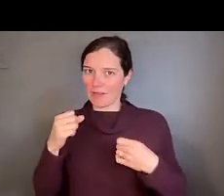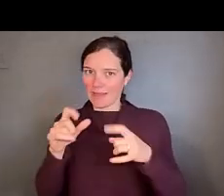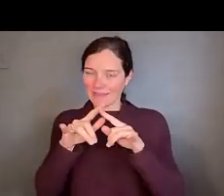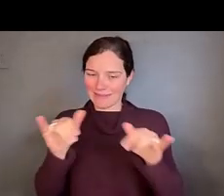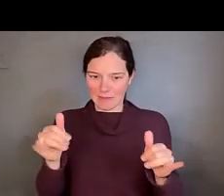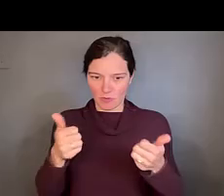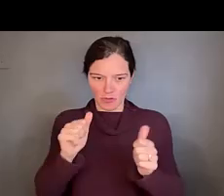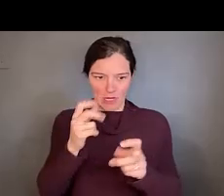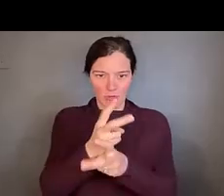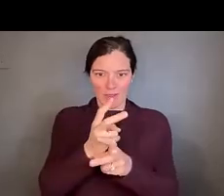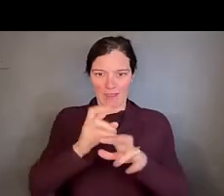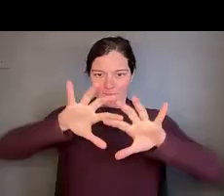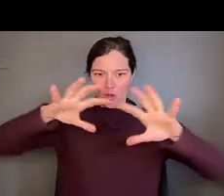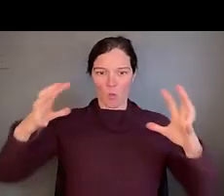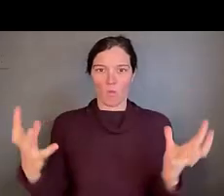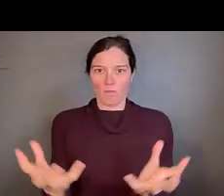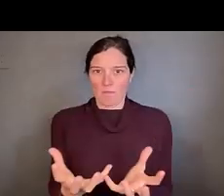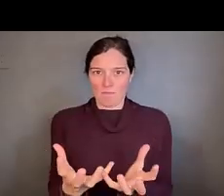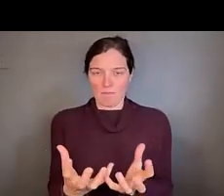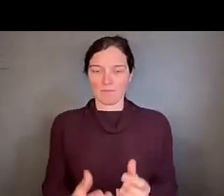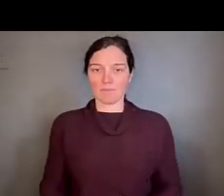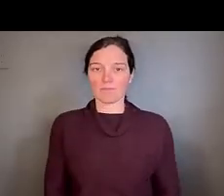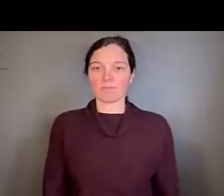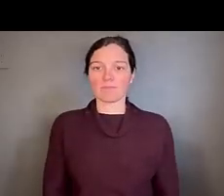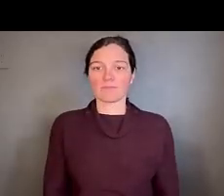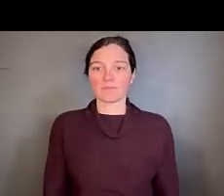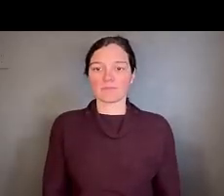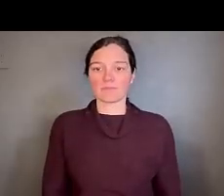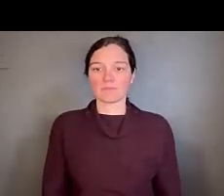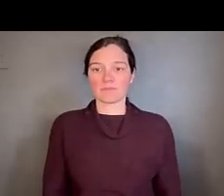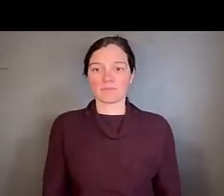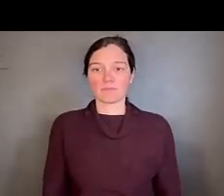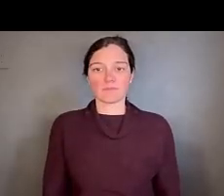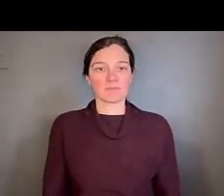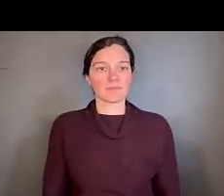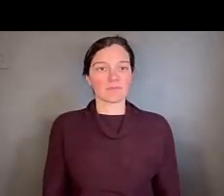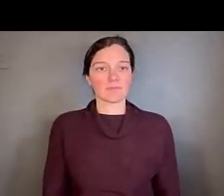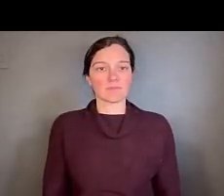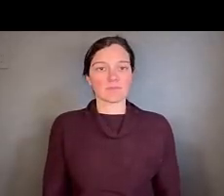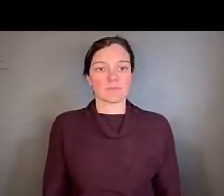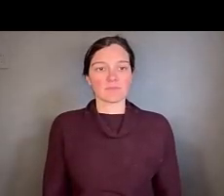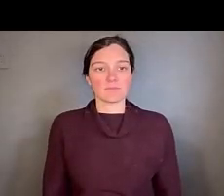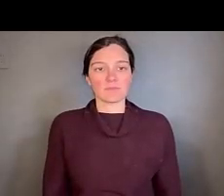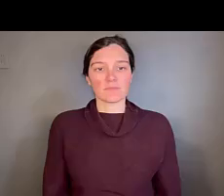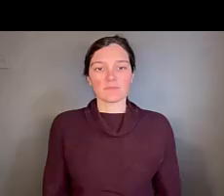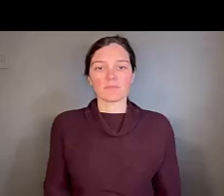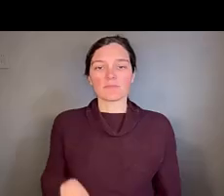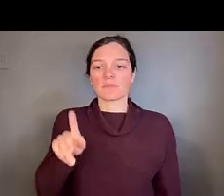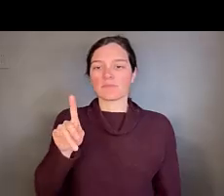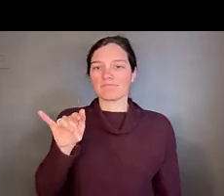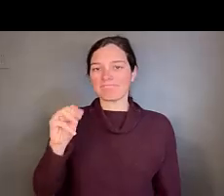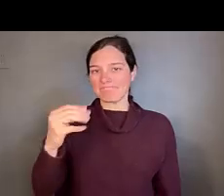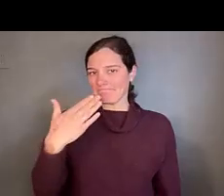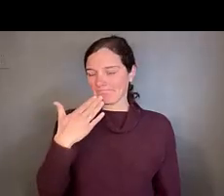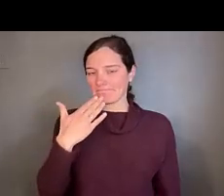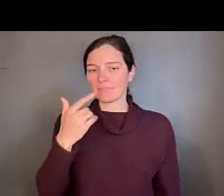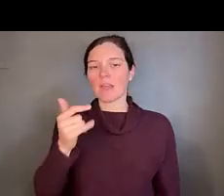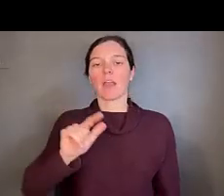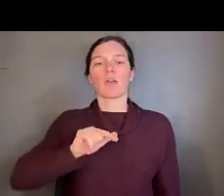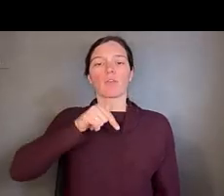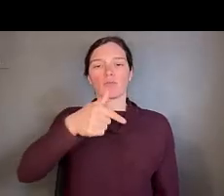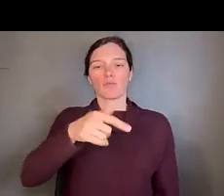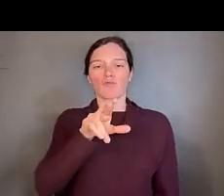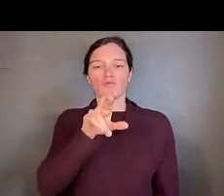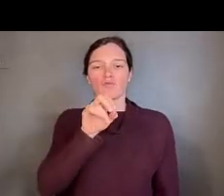and trying to care for the whole patient. Thank you. Rob, next question is for you. It's on